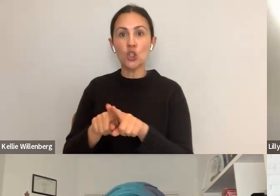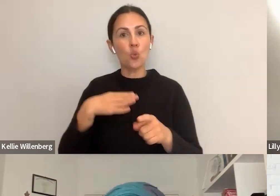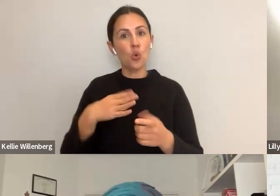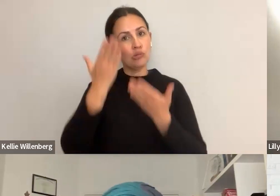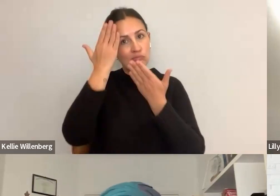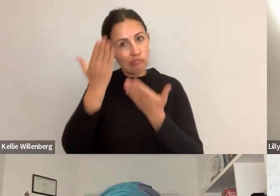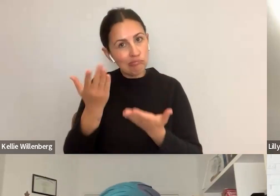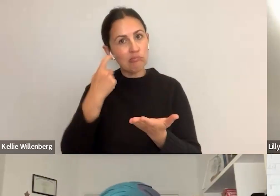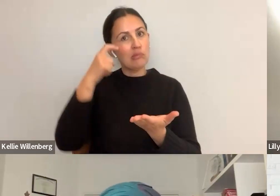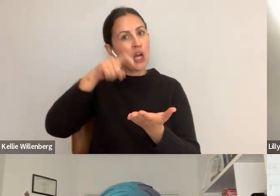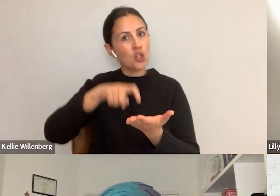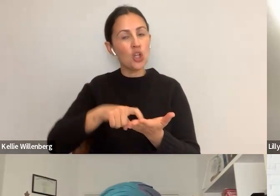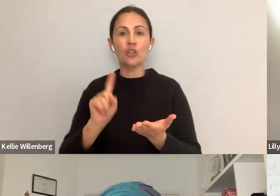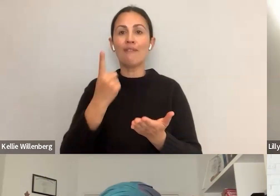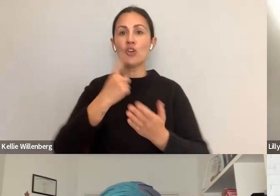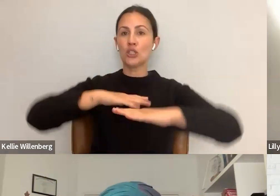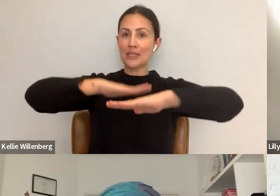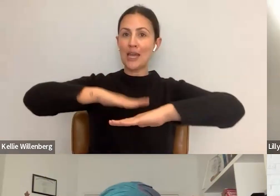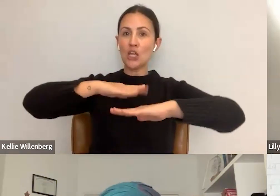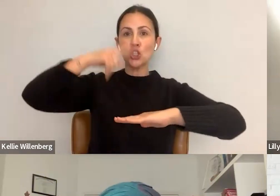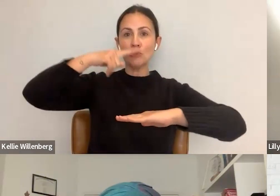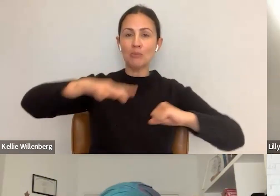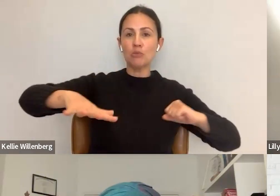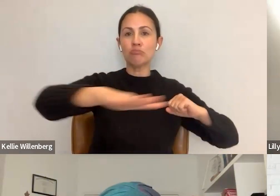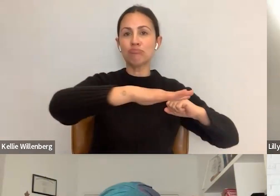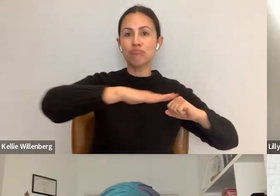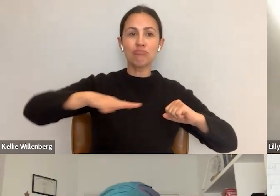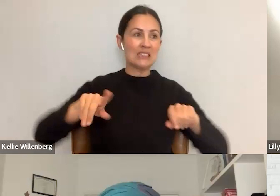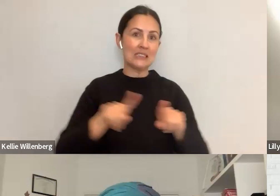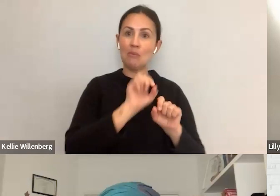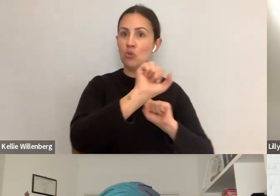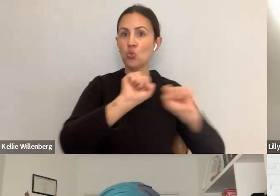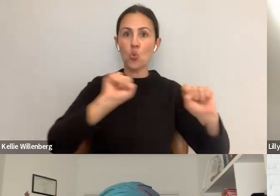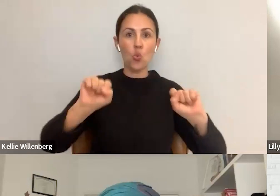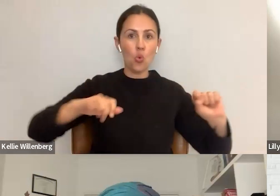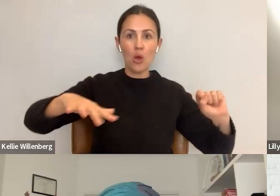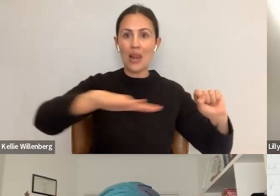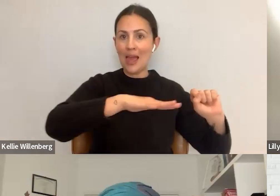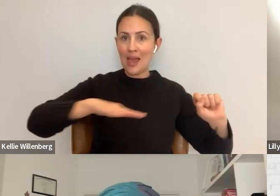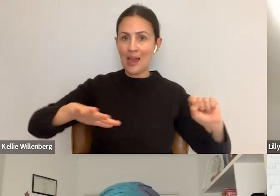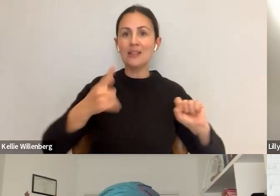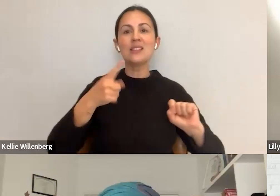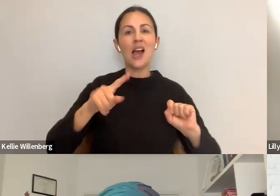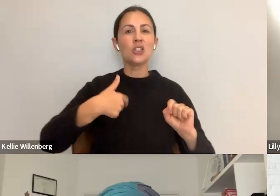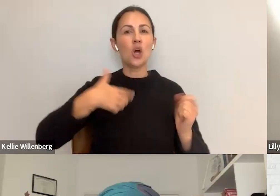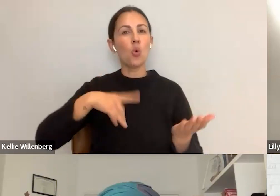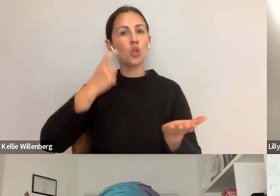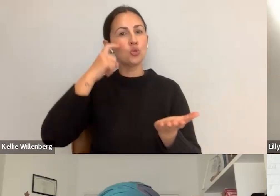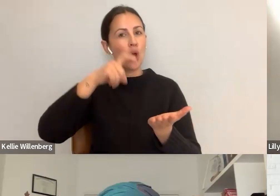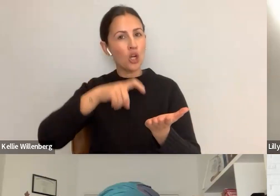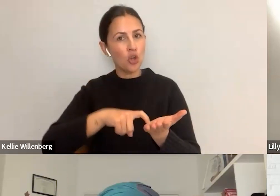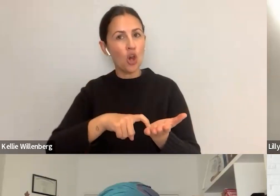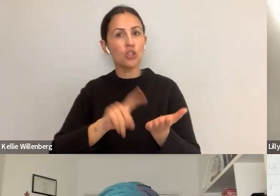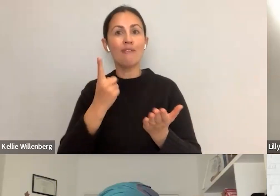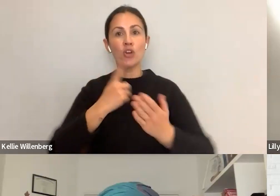acknowledge the First Peoples of these lands and the various lands we're all zooming in from, and to acknowledge First Peoples' ongoing